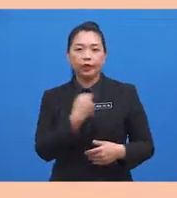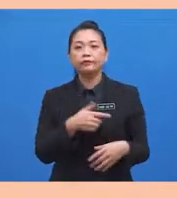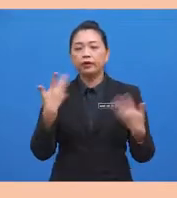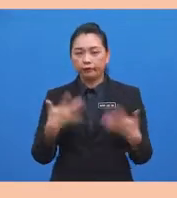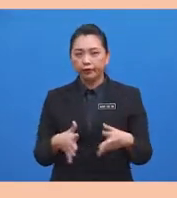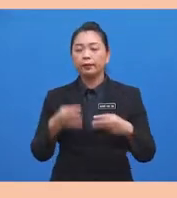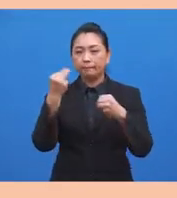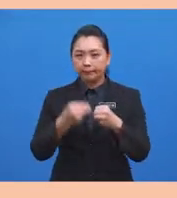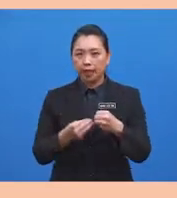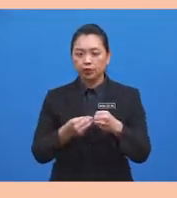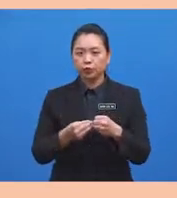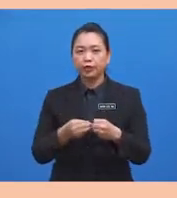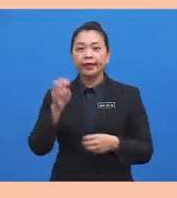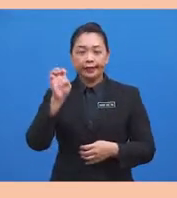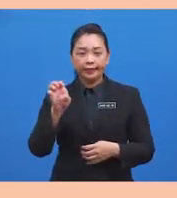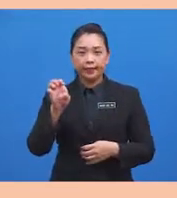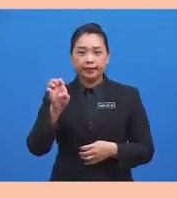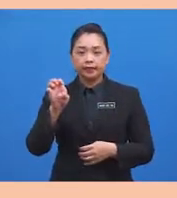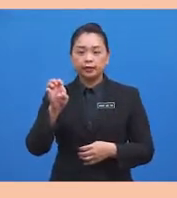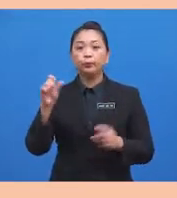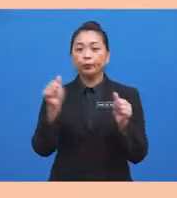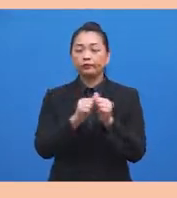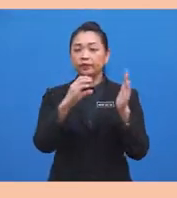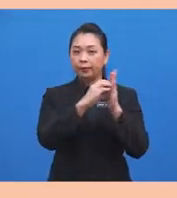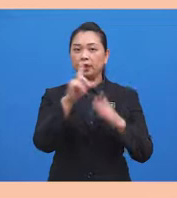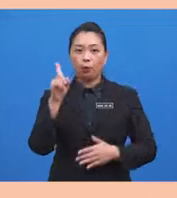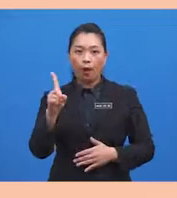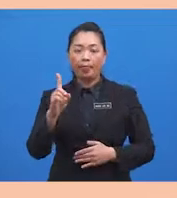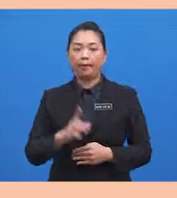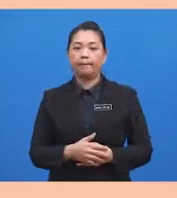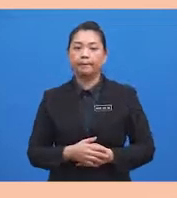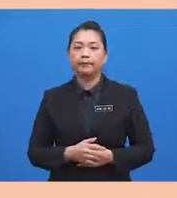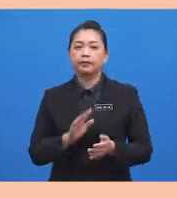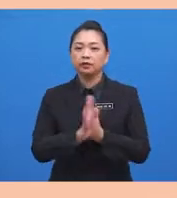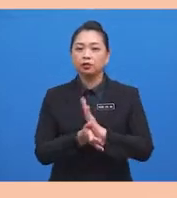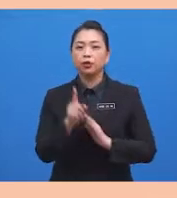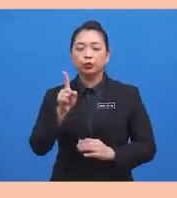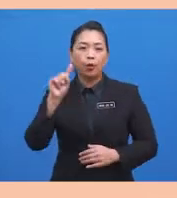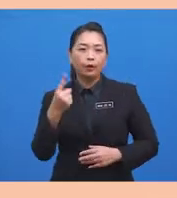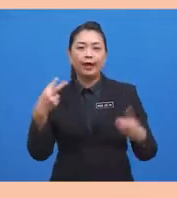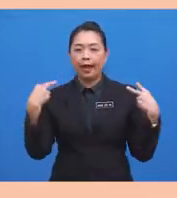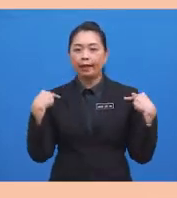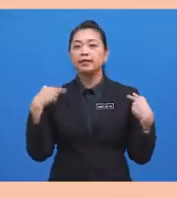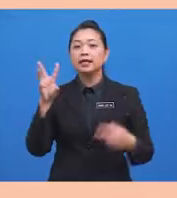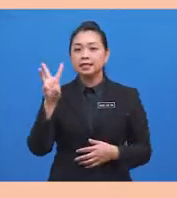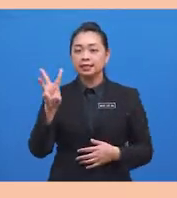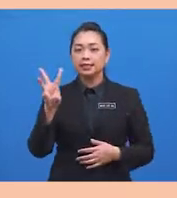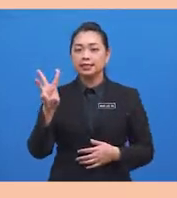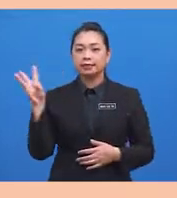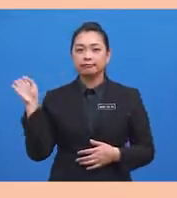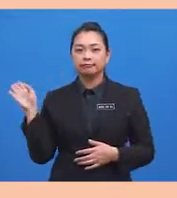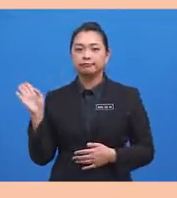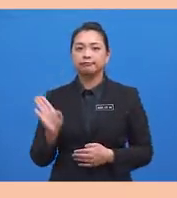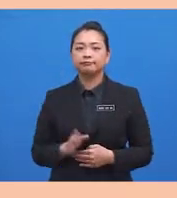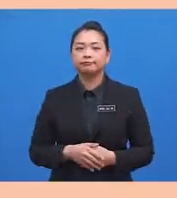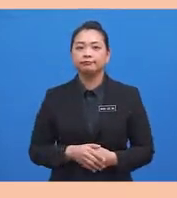already matched headings E with paragraph 1. So, you only have six headings, A,